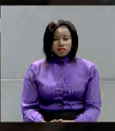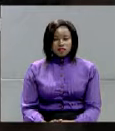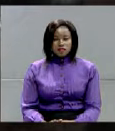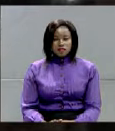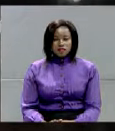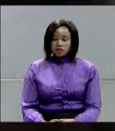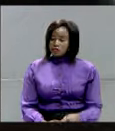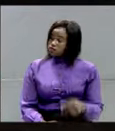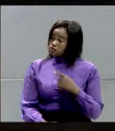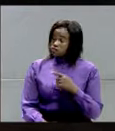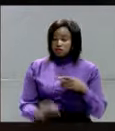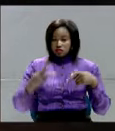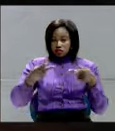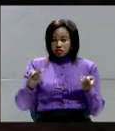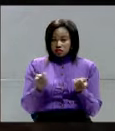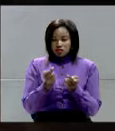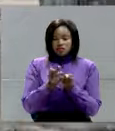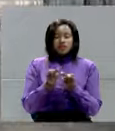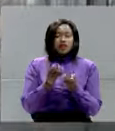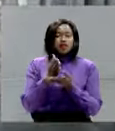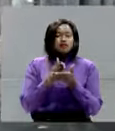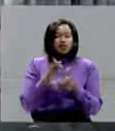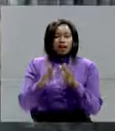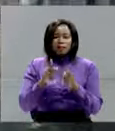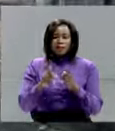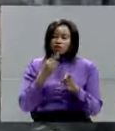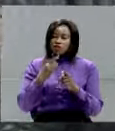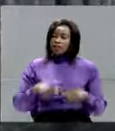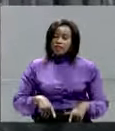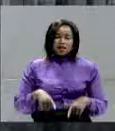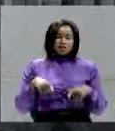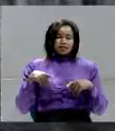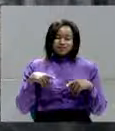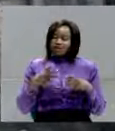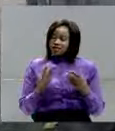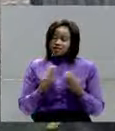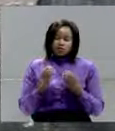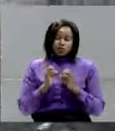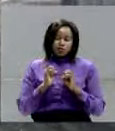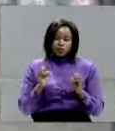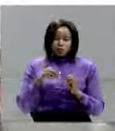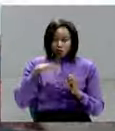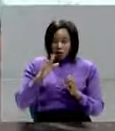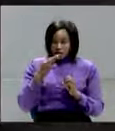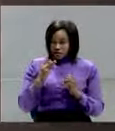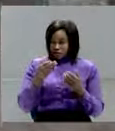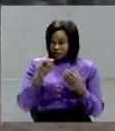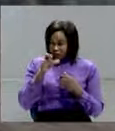It is a place where, to some, life is not easy, especially when one is HIV